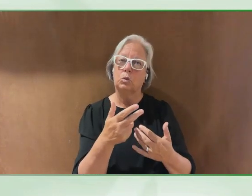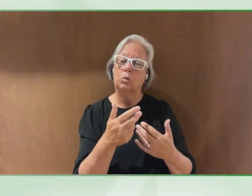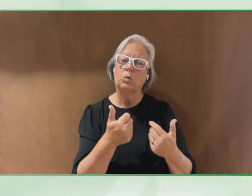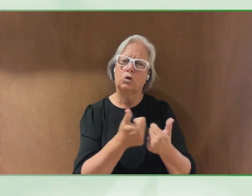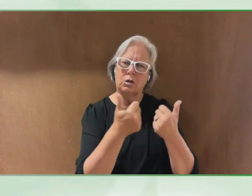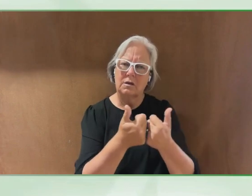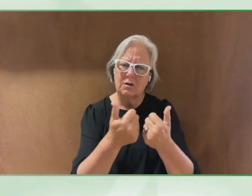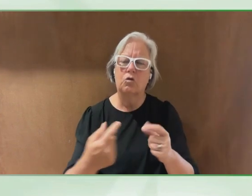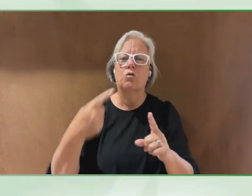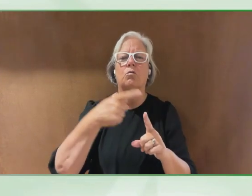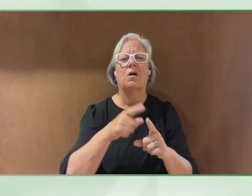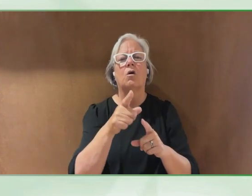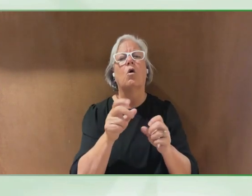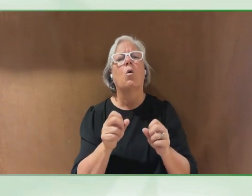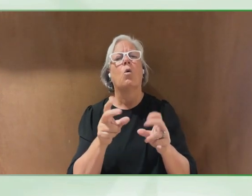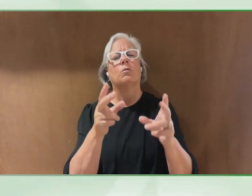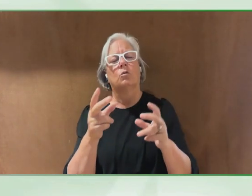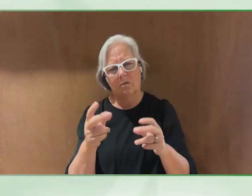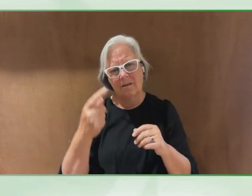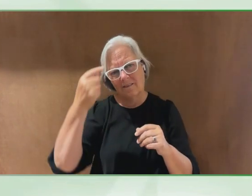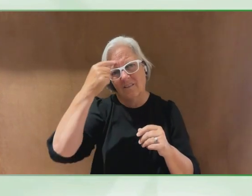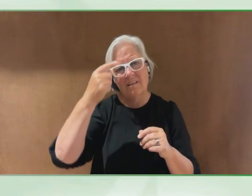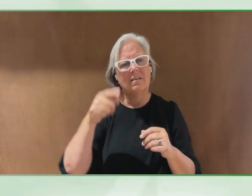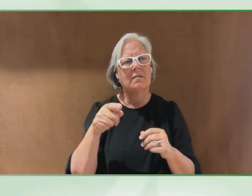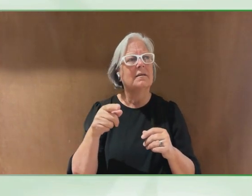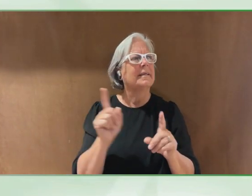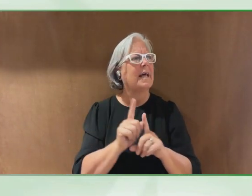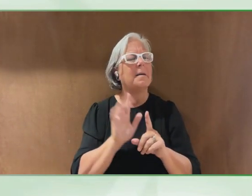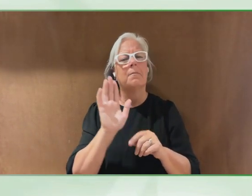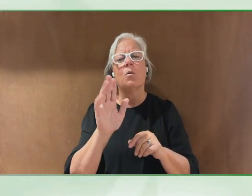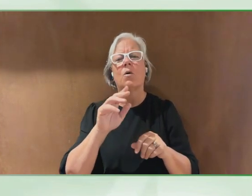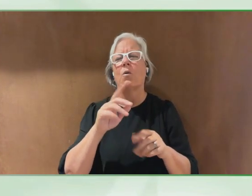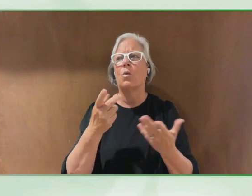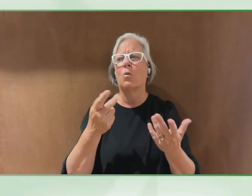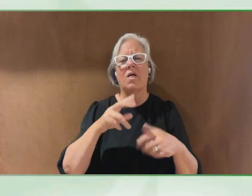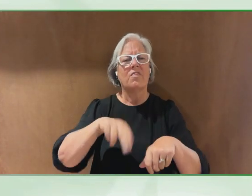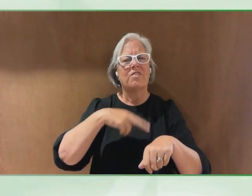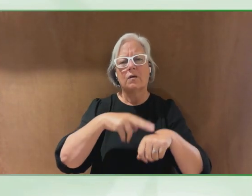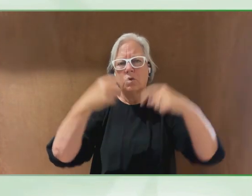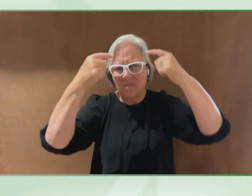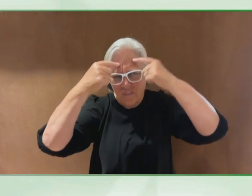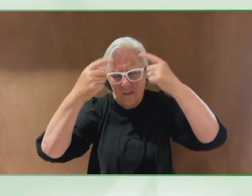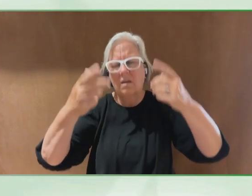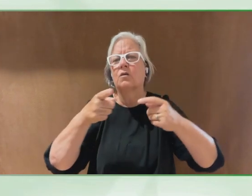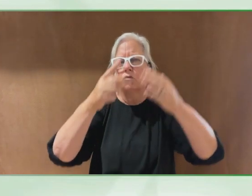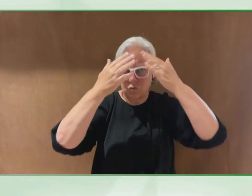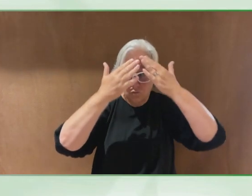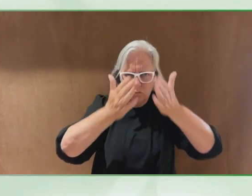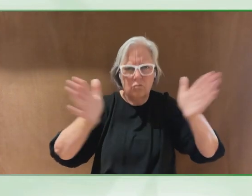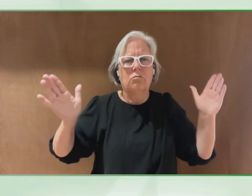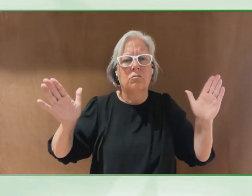to understand the point of using lateral thinking. Lateral thinking and problem solving is quintessential in research